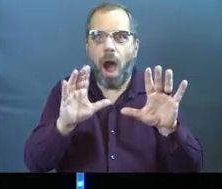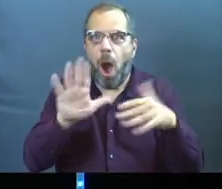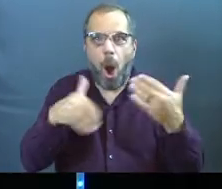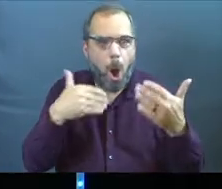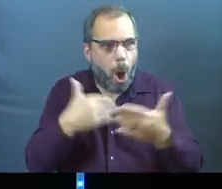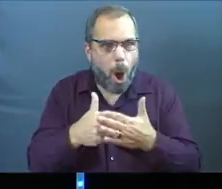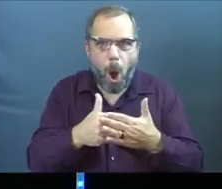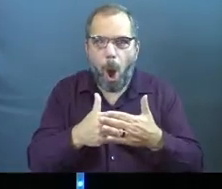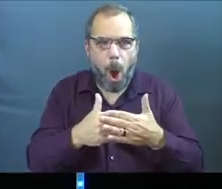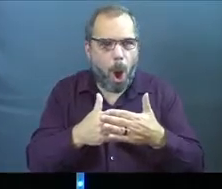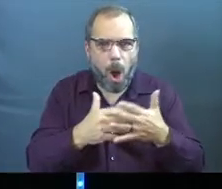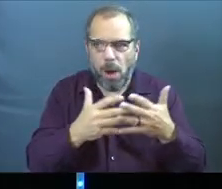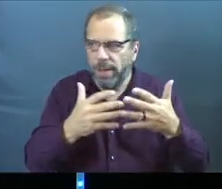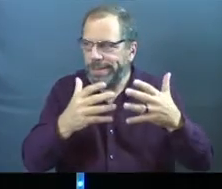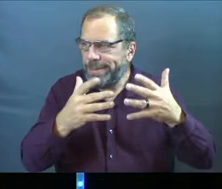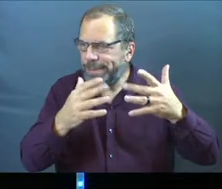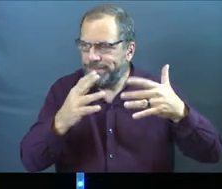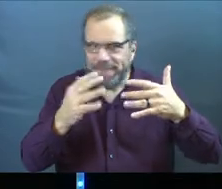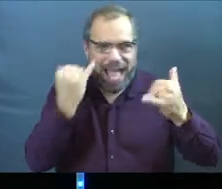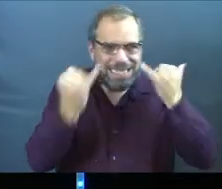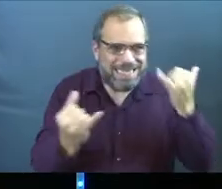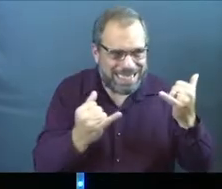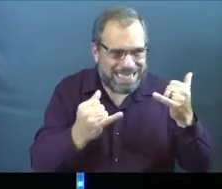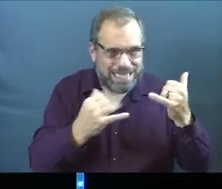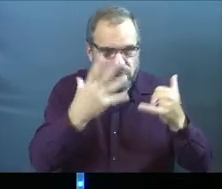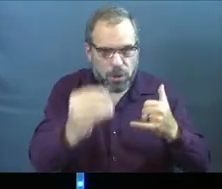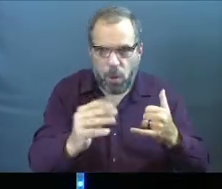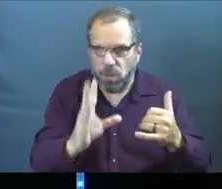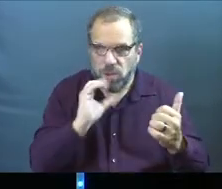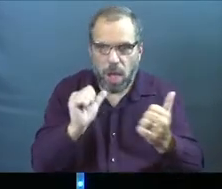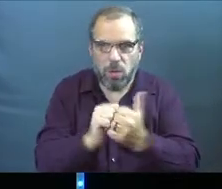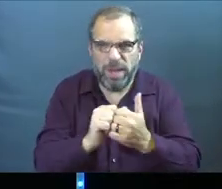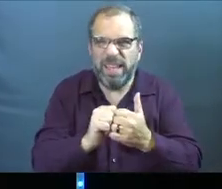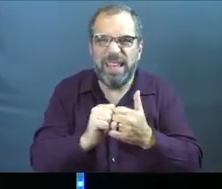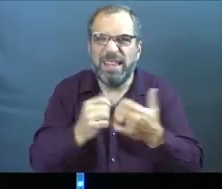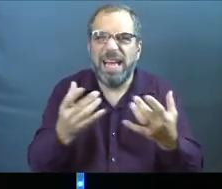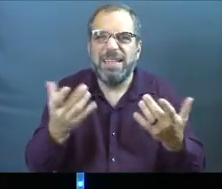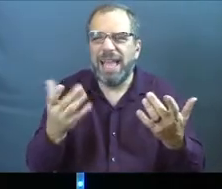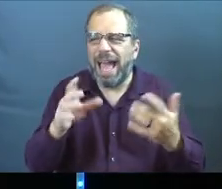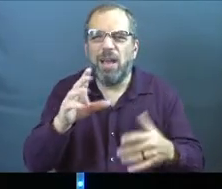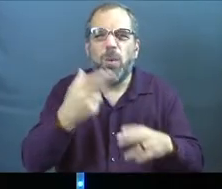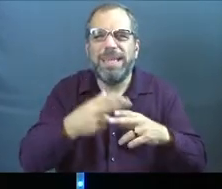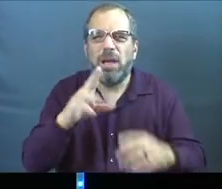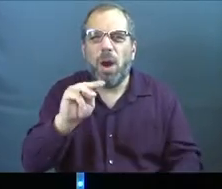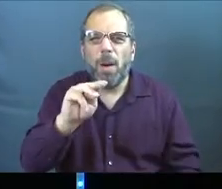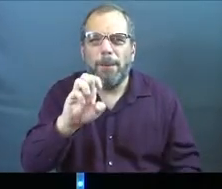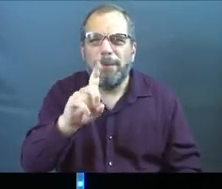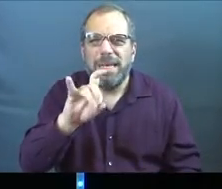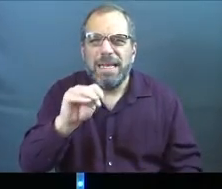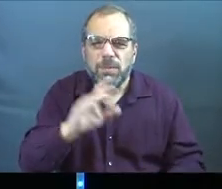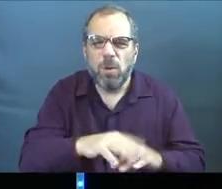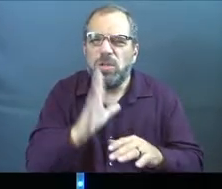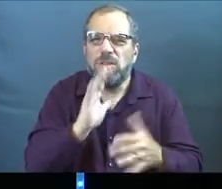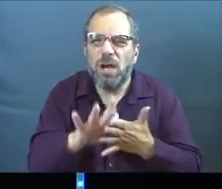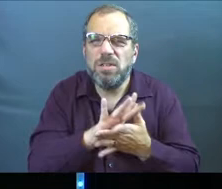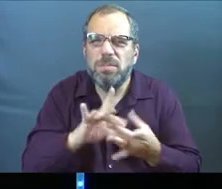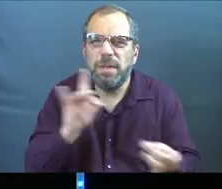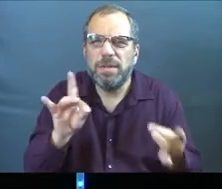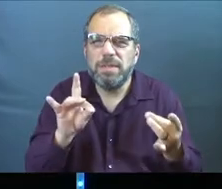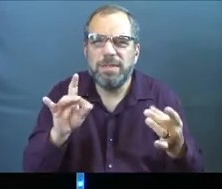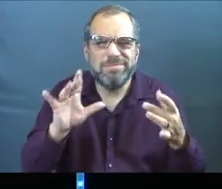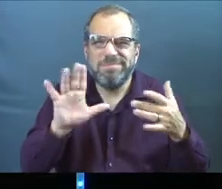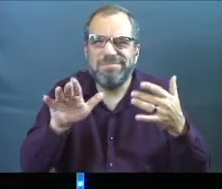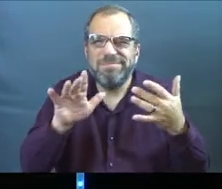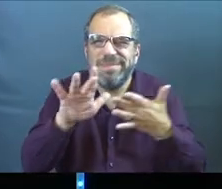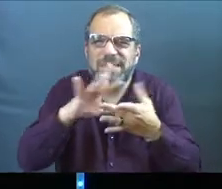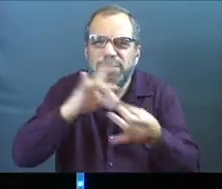every potential space or idea of people being able to go and talk to mediums. So mediums are people that could talk to spirits, people that were dead already. And it's like all that